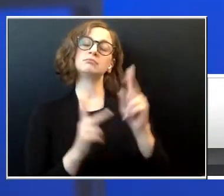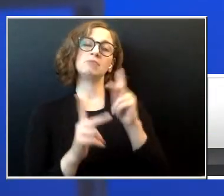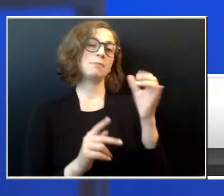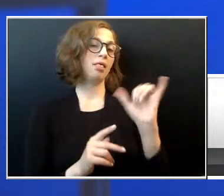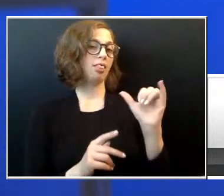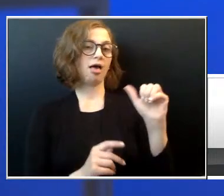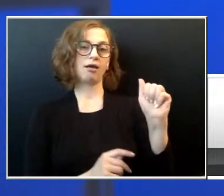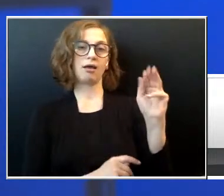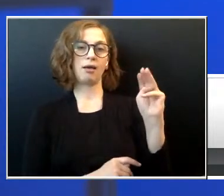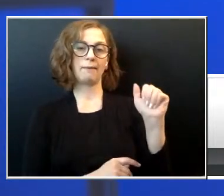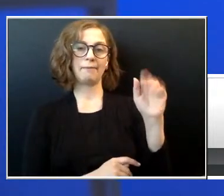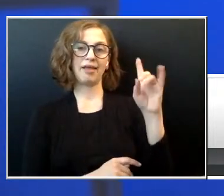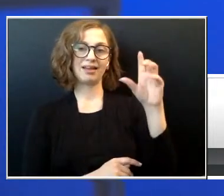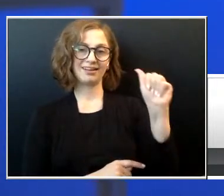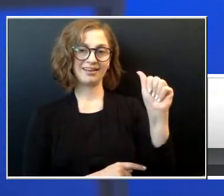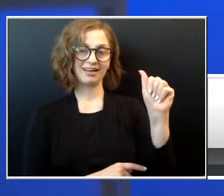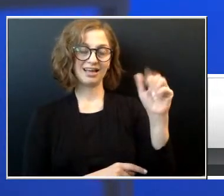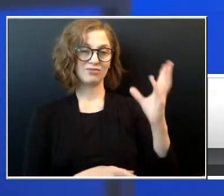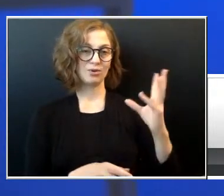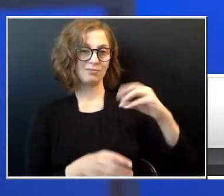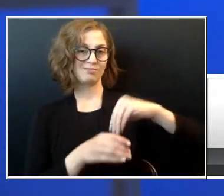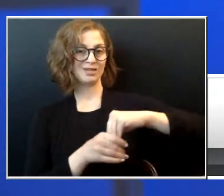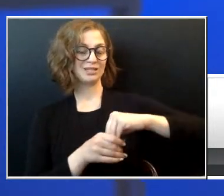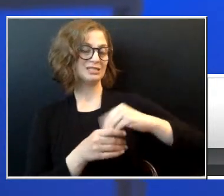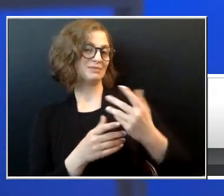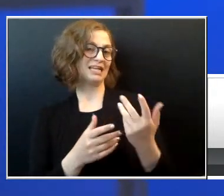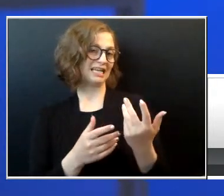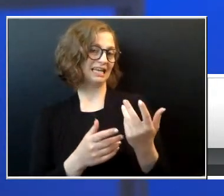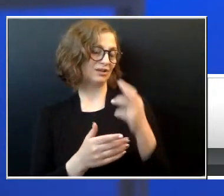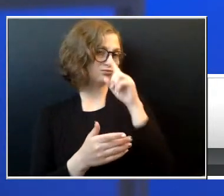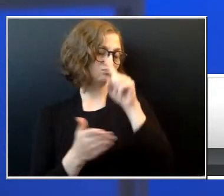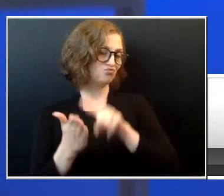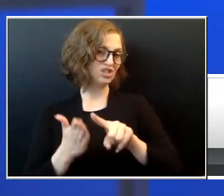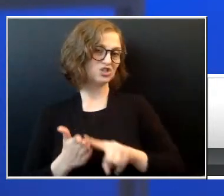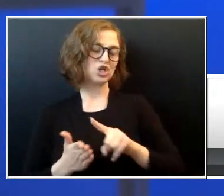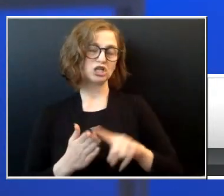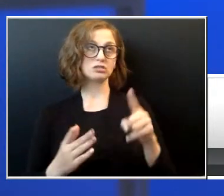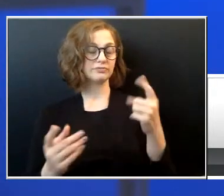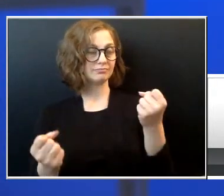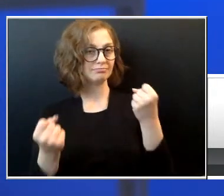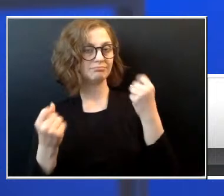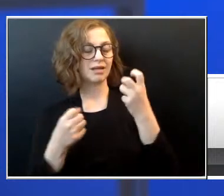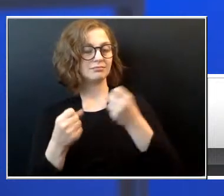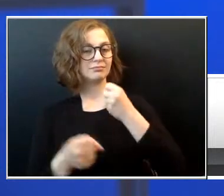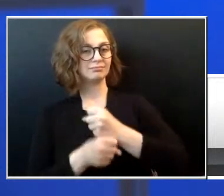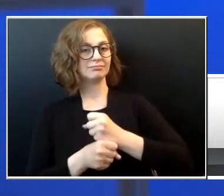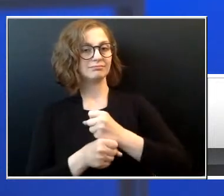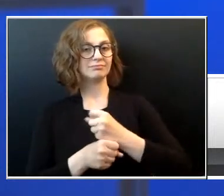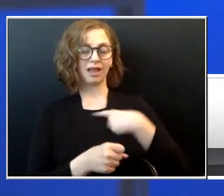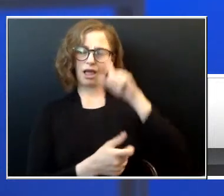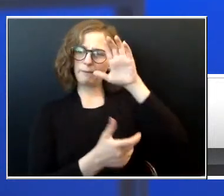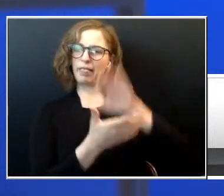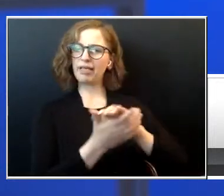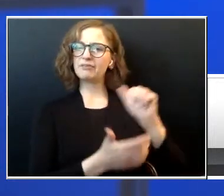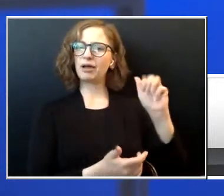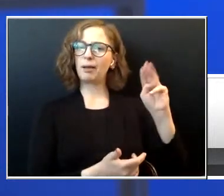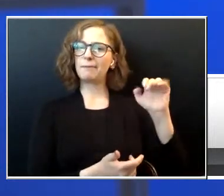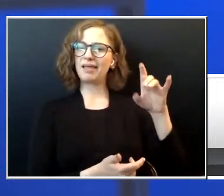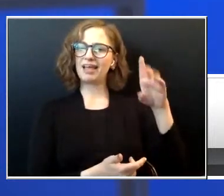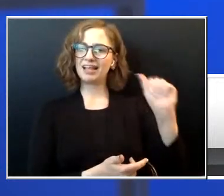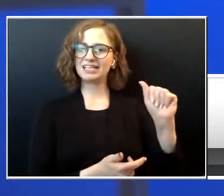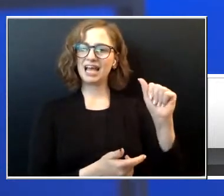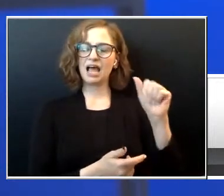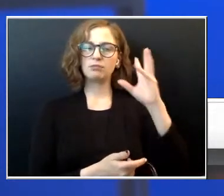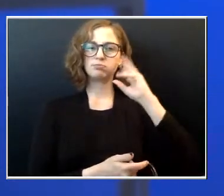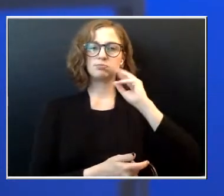for participating in research all these years. I believe that Amanda has undergone over the